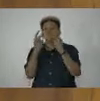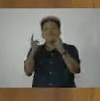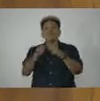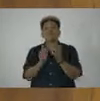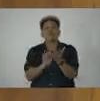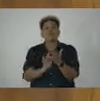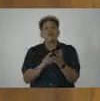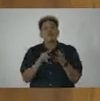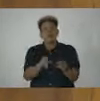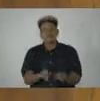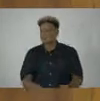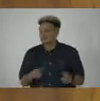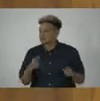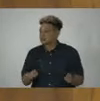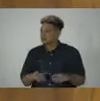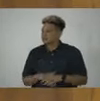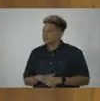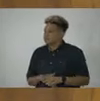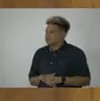medical expenses.